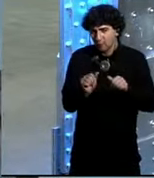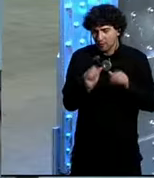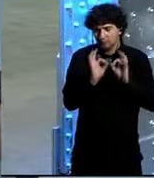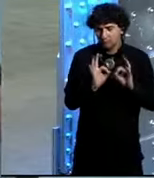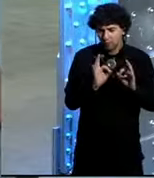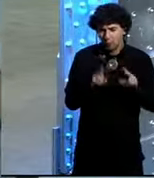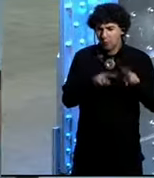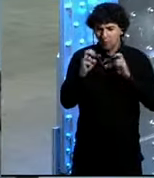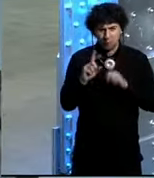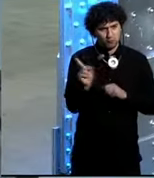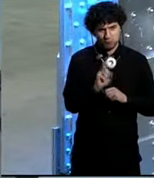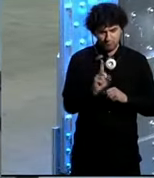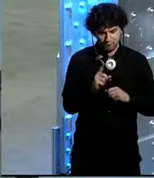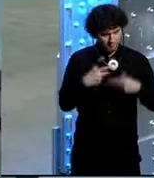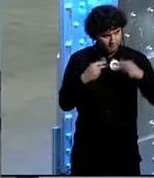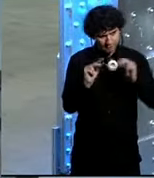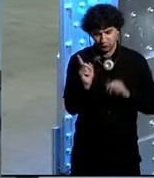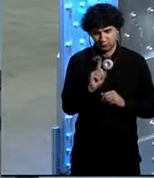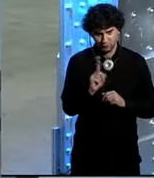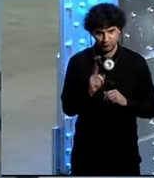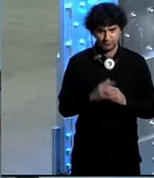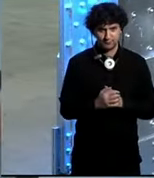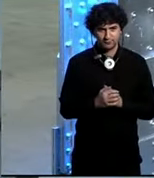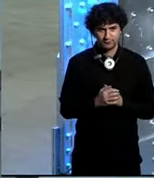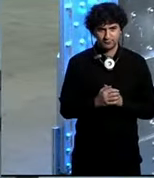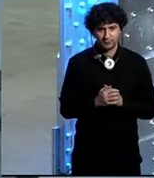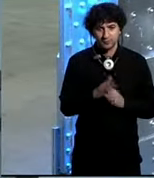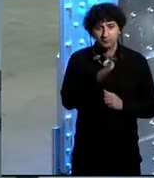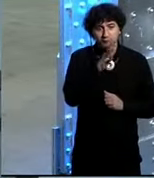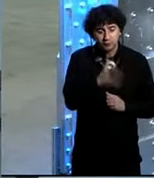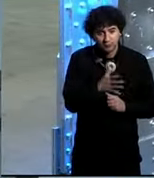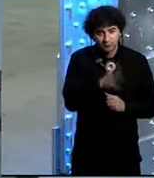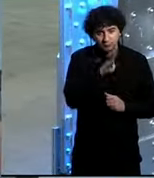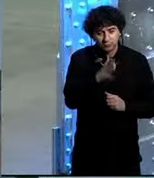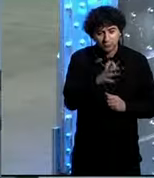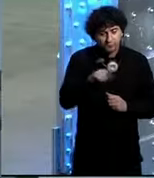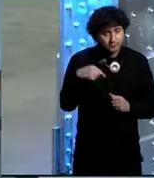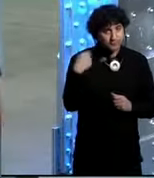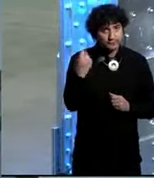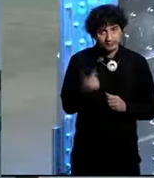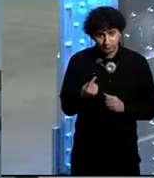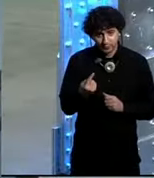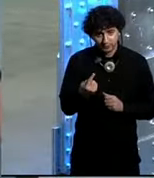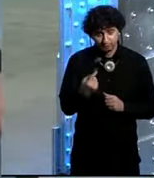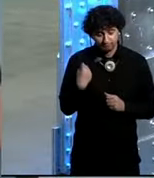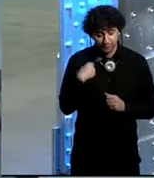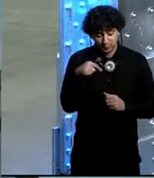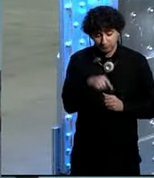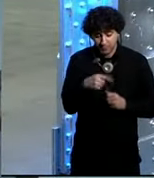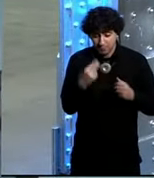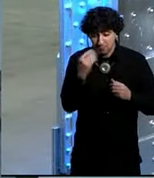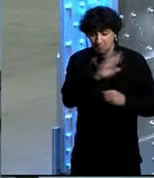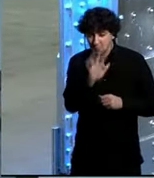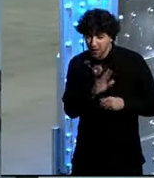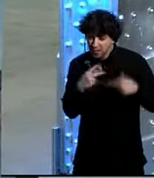approach, and that we can do what we want, experiment with it, and then share that for others to then keep furthering their